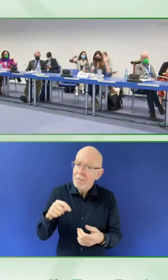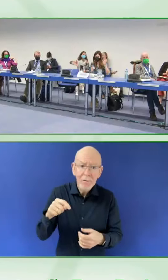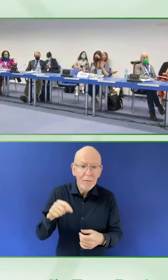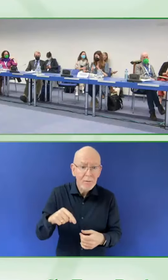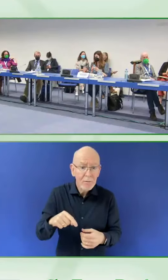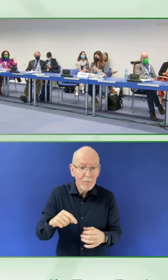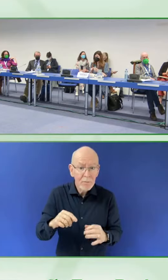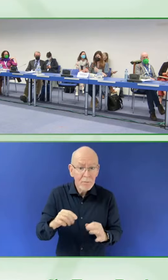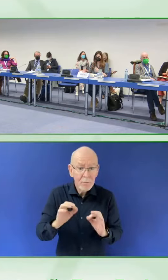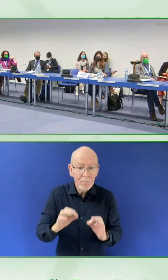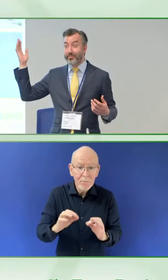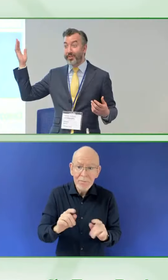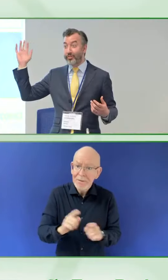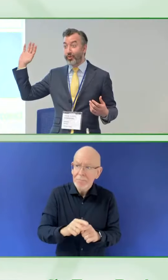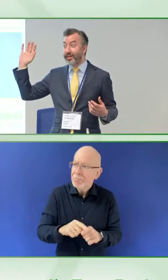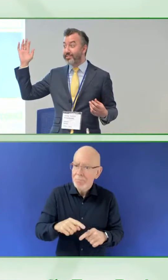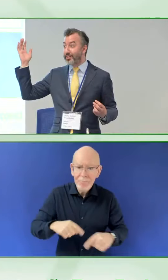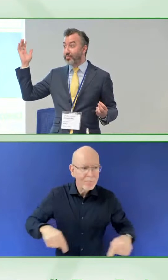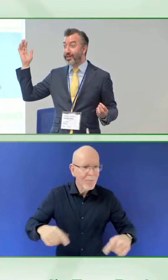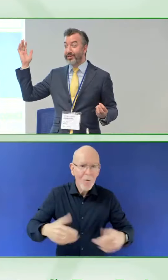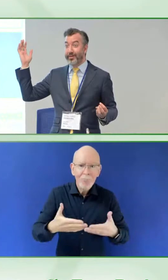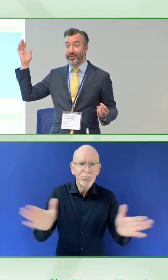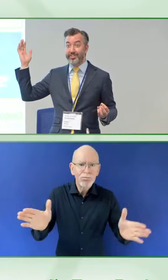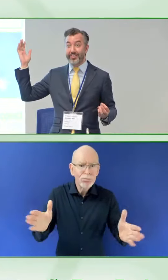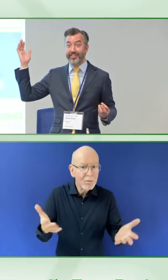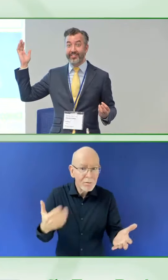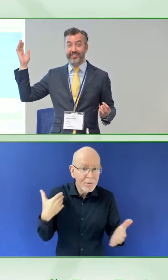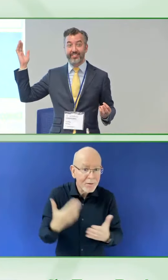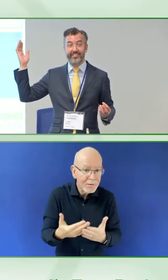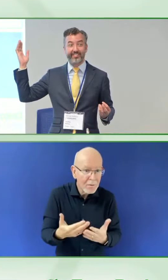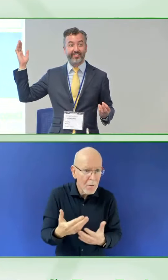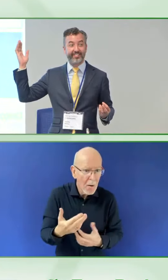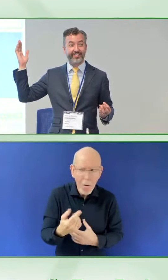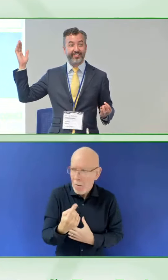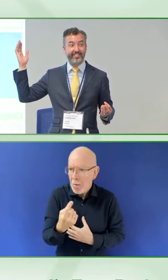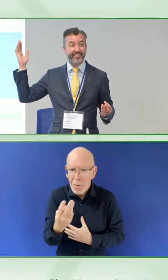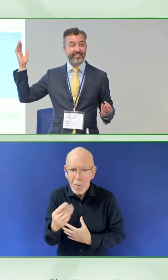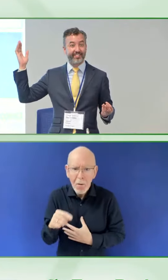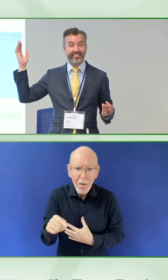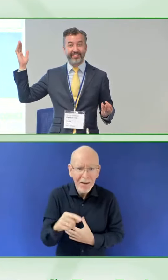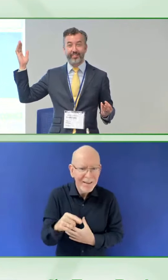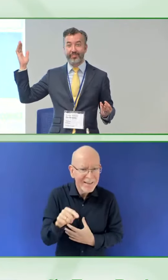abilities? Great. Anybody have something crazy and weird they want to share?